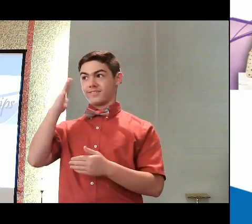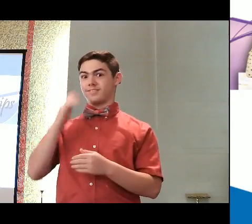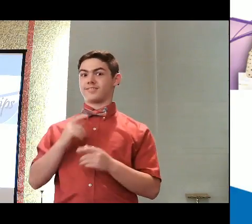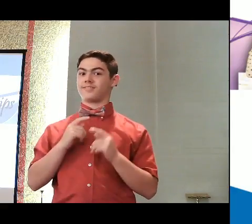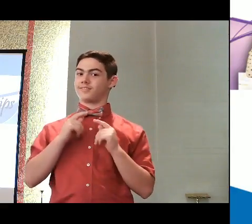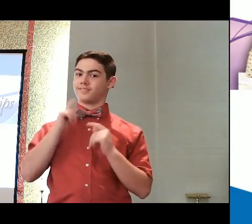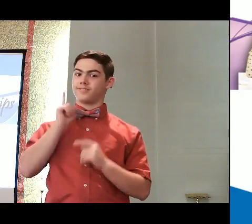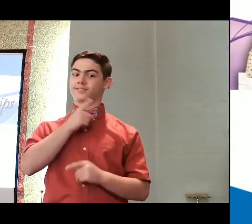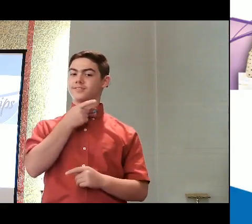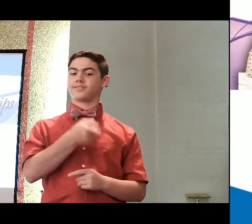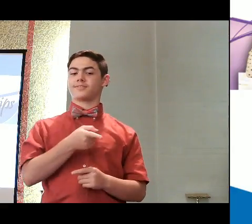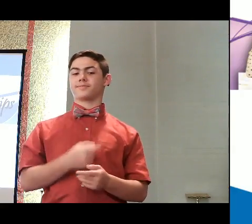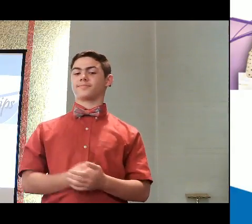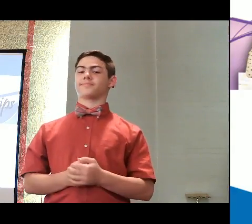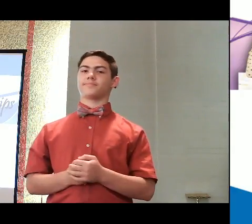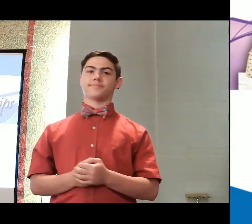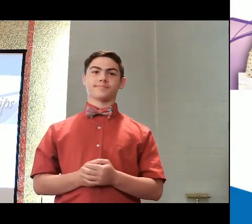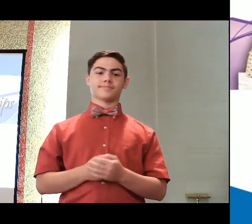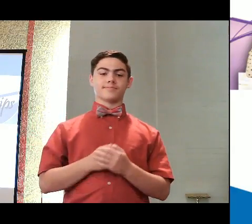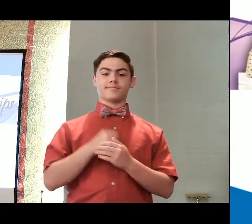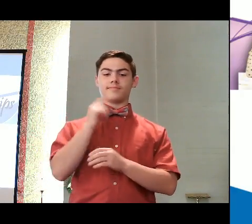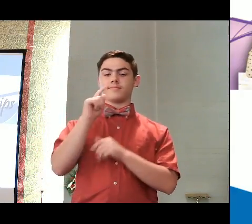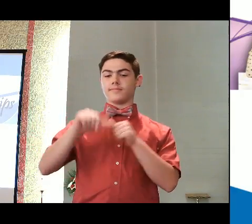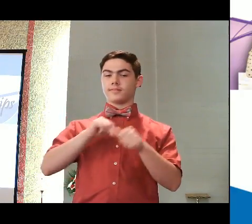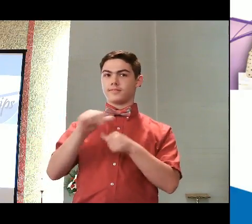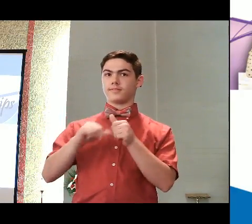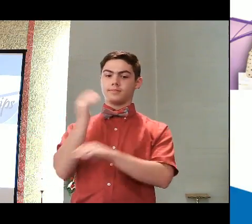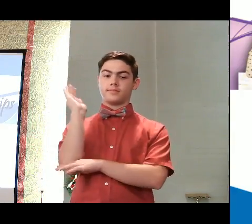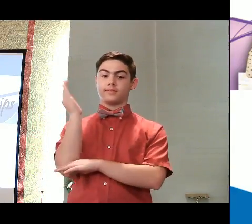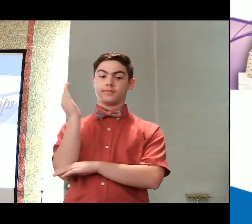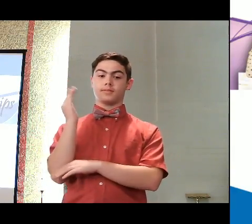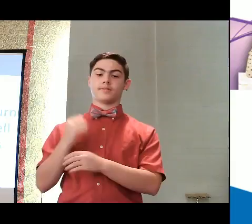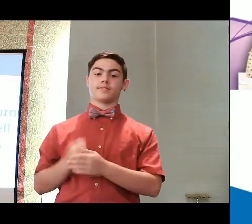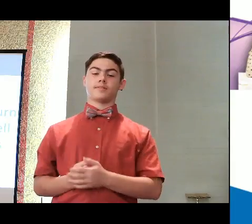Relationship Matters course, the 27th to August 30th. Put that in your calendar.